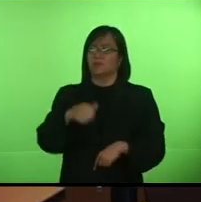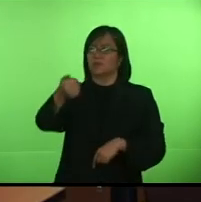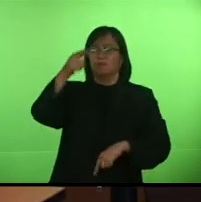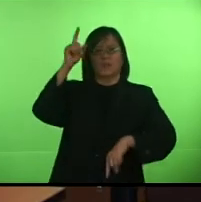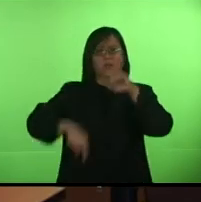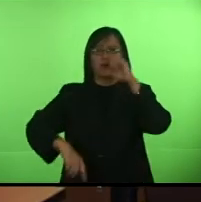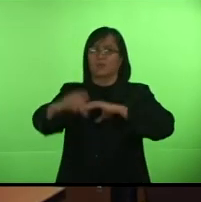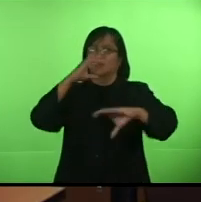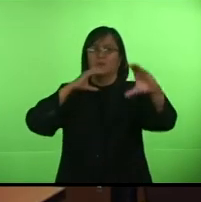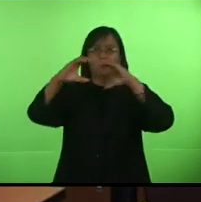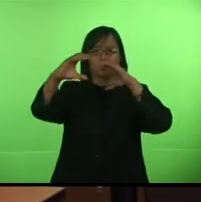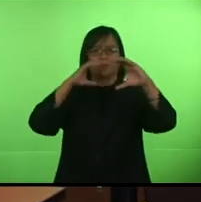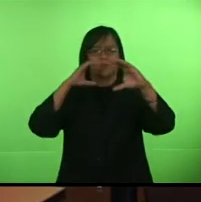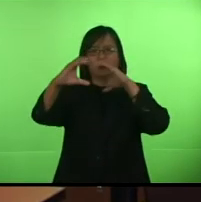cannot